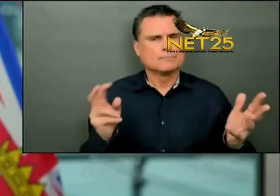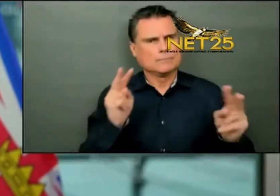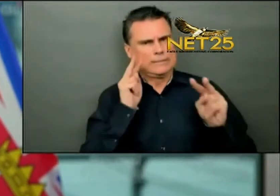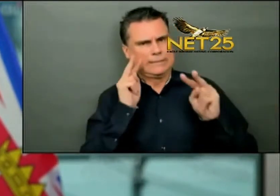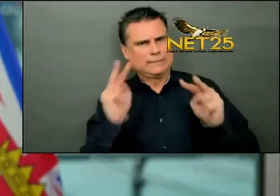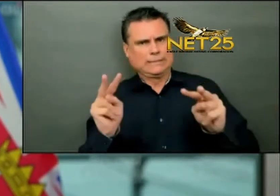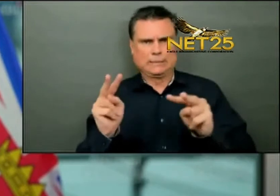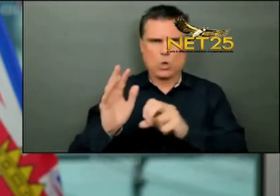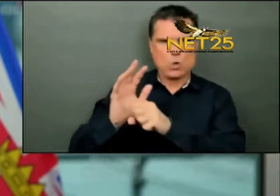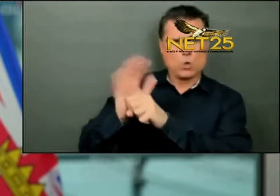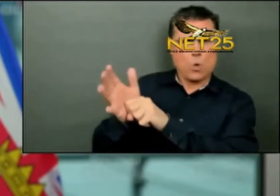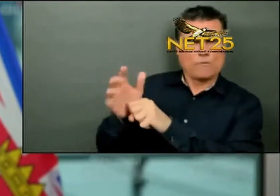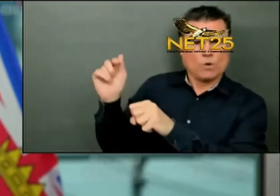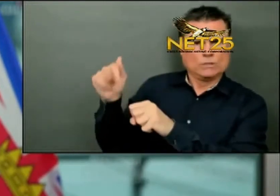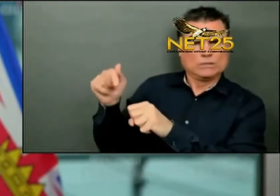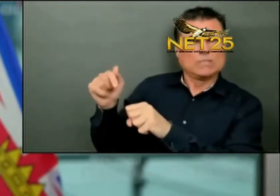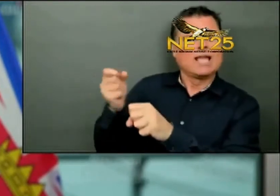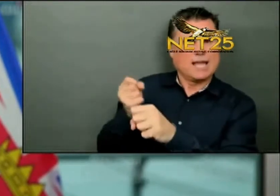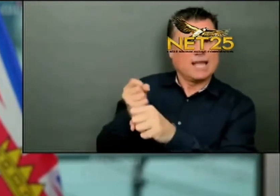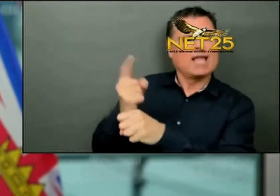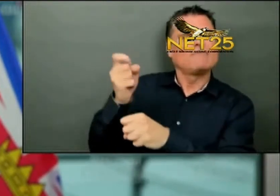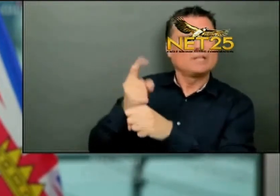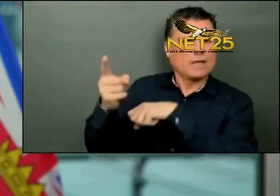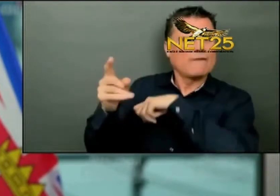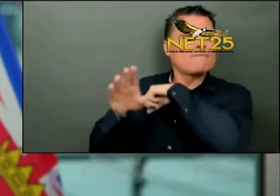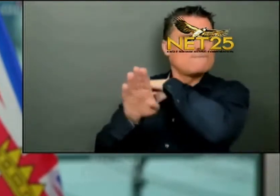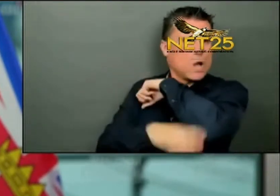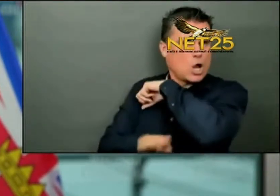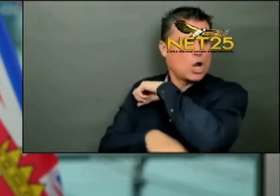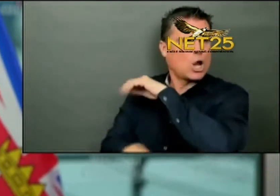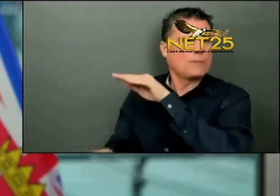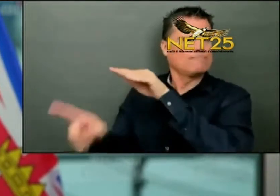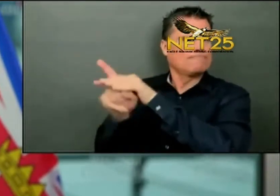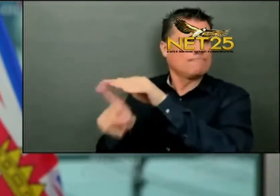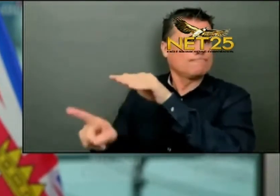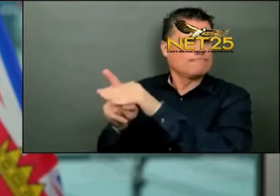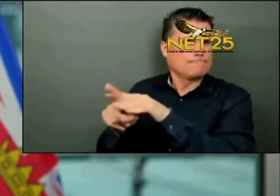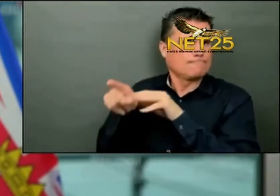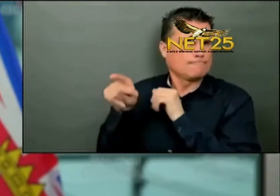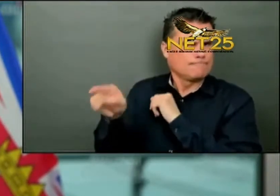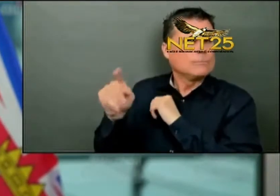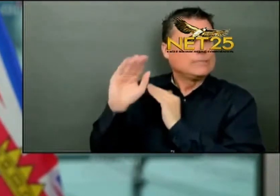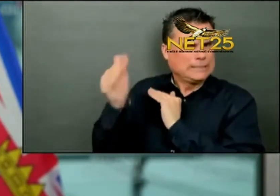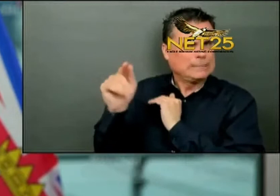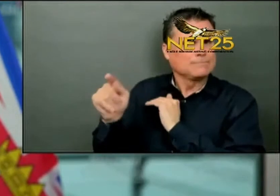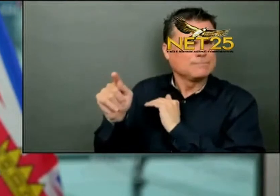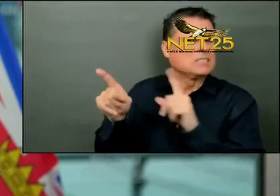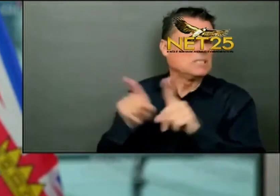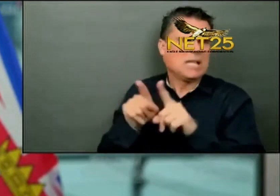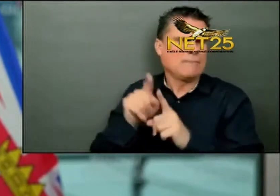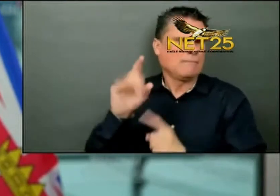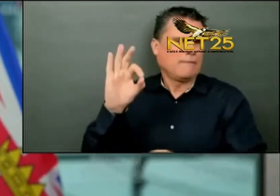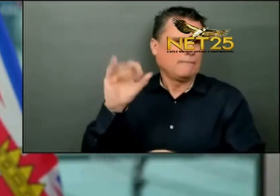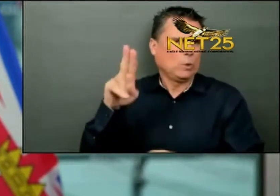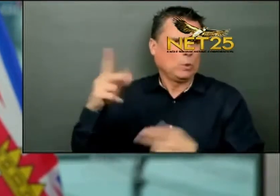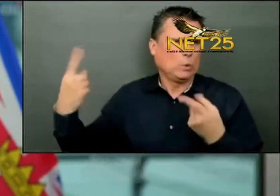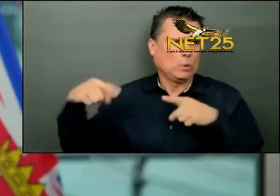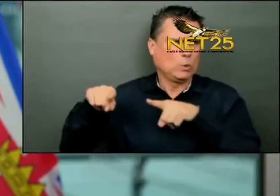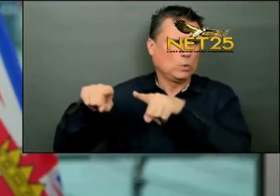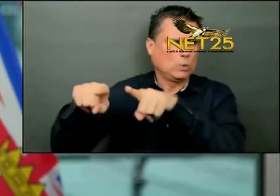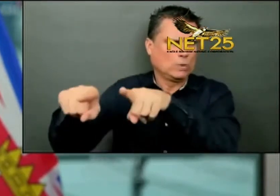coming years. But whether we have enough immunity that it's not going to cause these explosive outbreaks